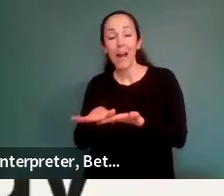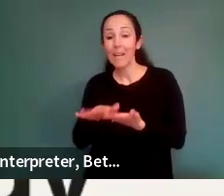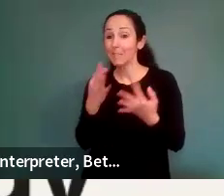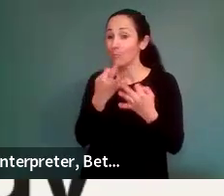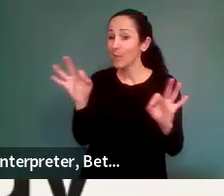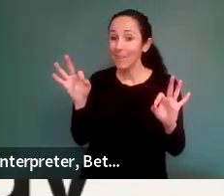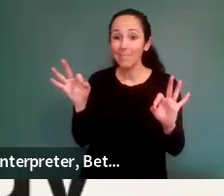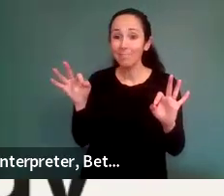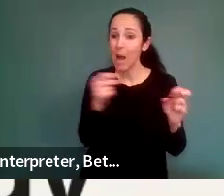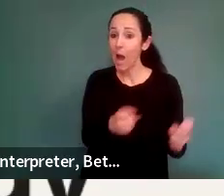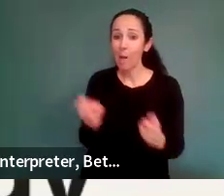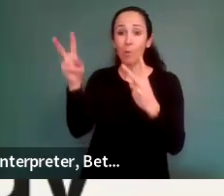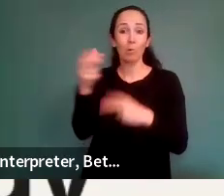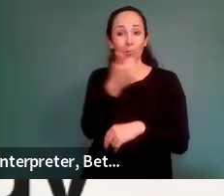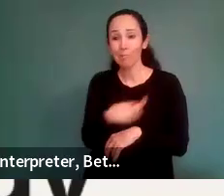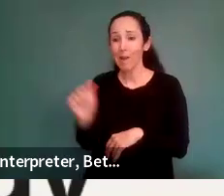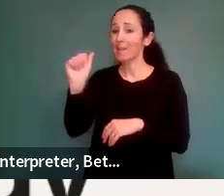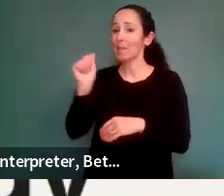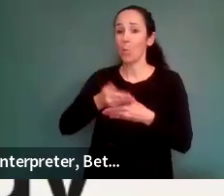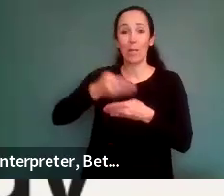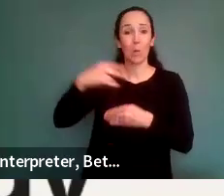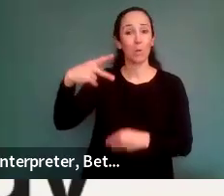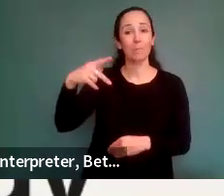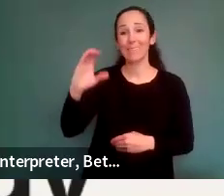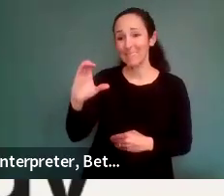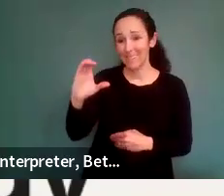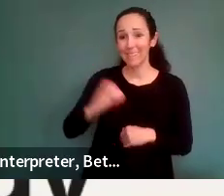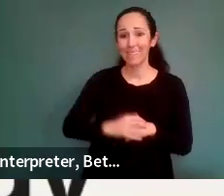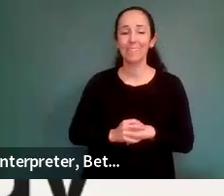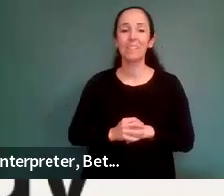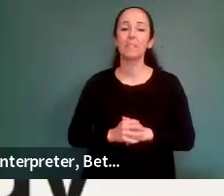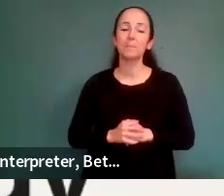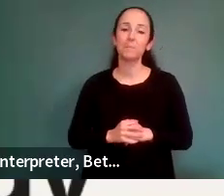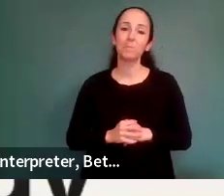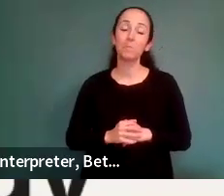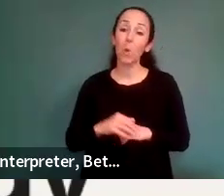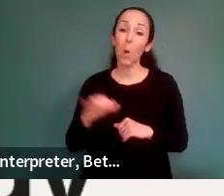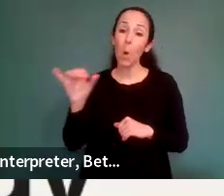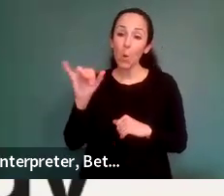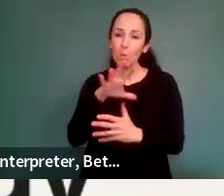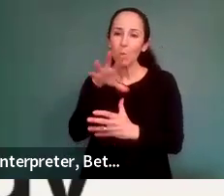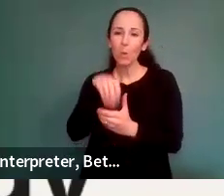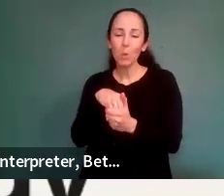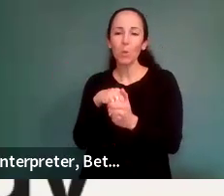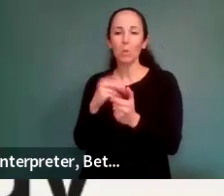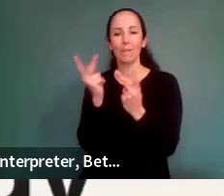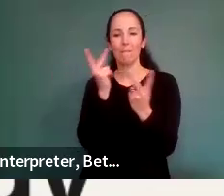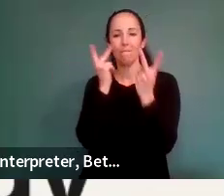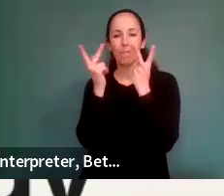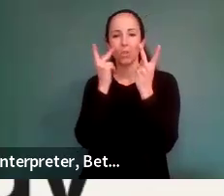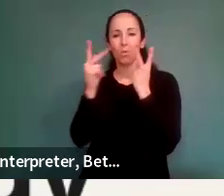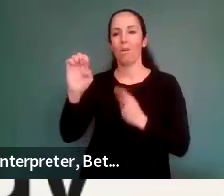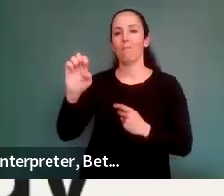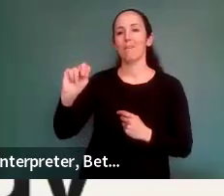on any Windows PC. And it comes also with visual enhancements for